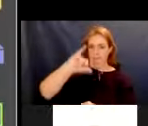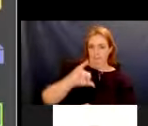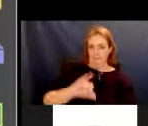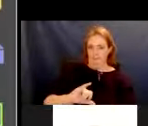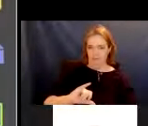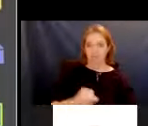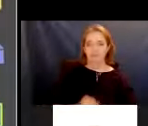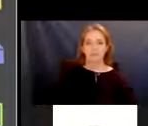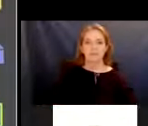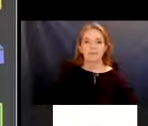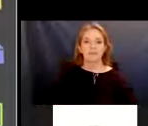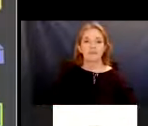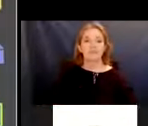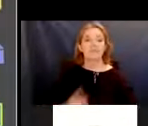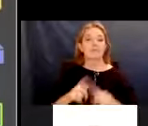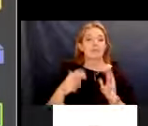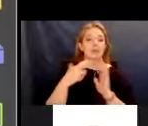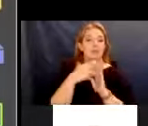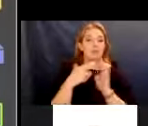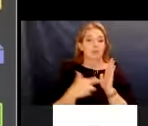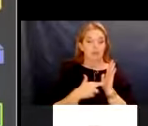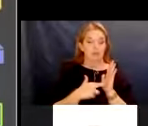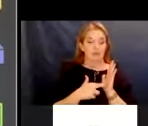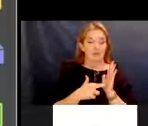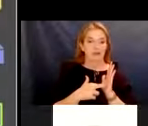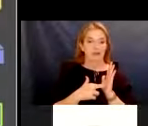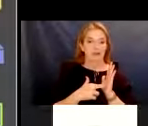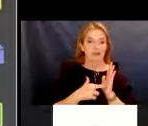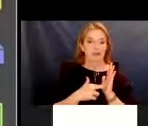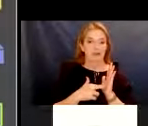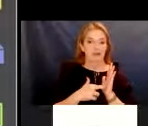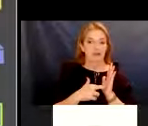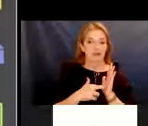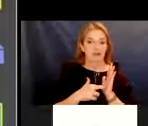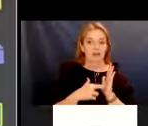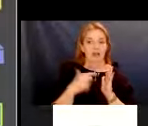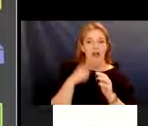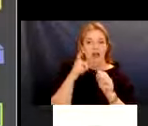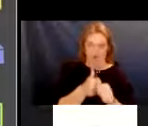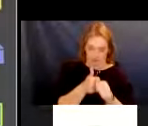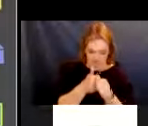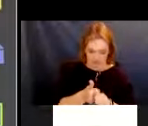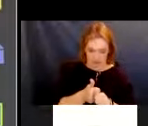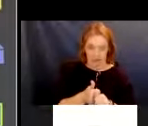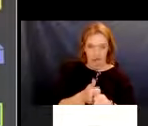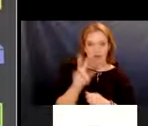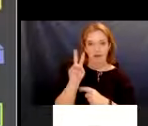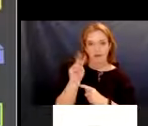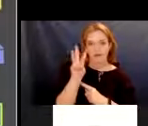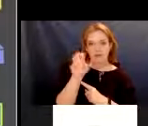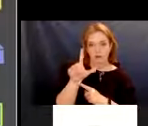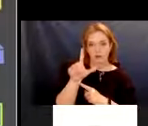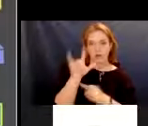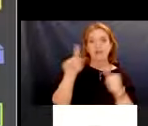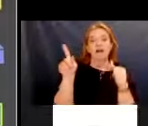But the only rule is that I keep true to the vowel in that originating